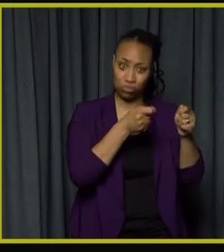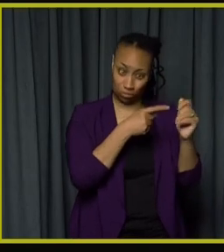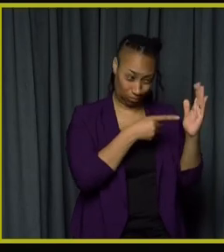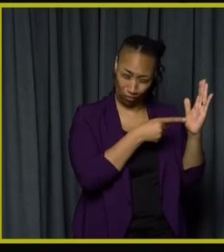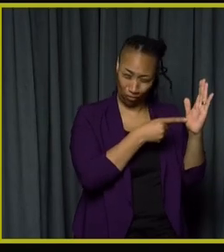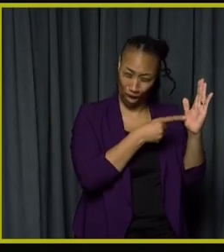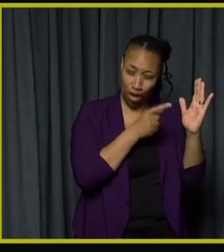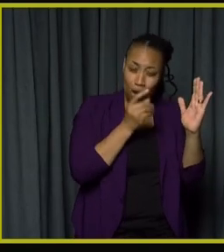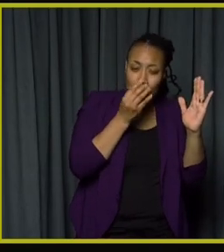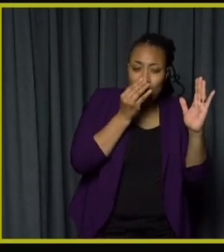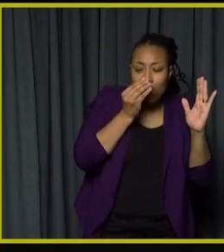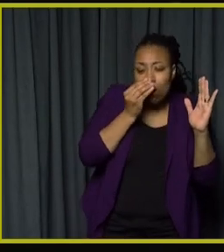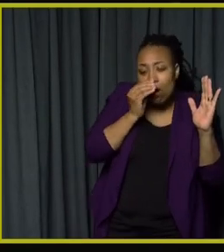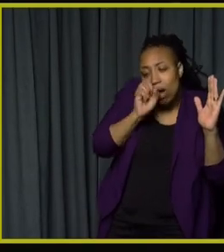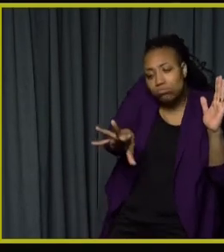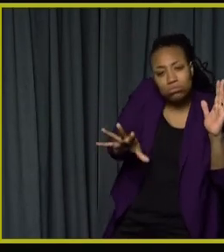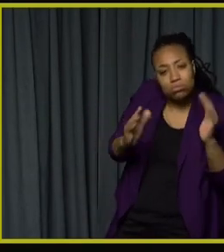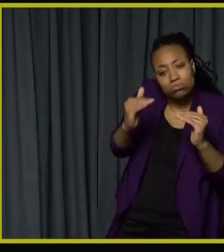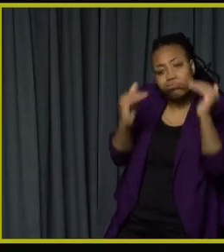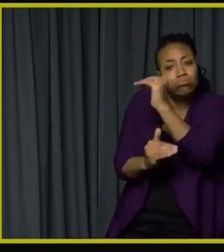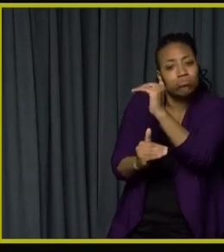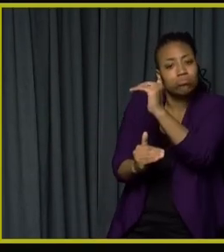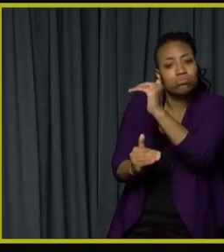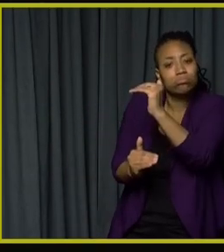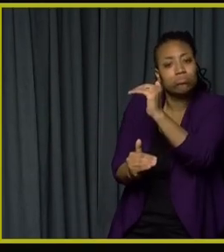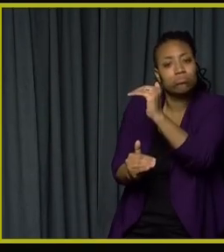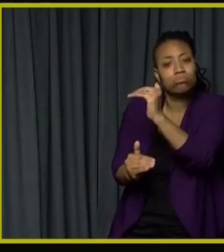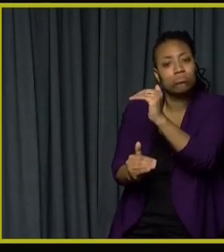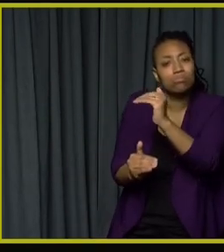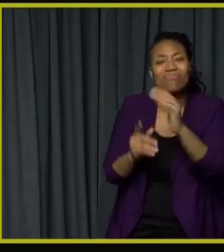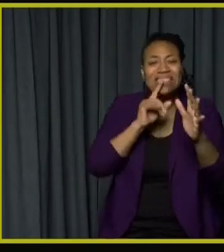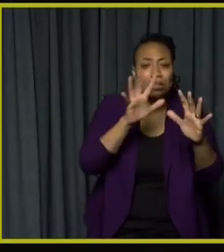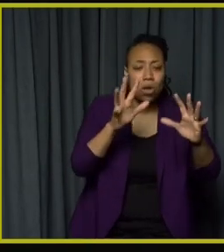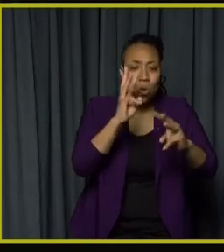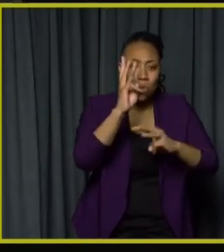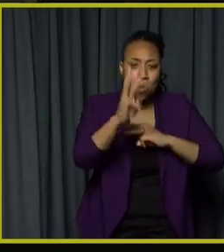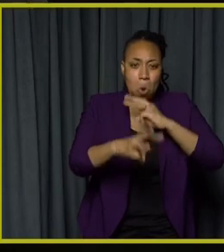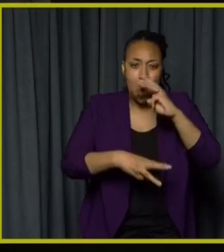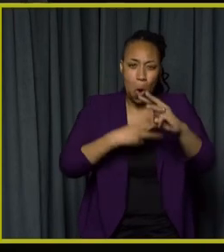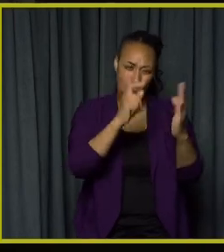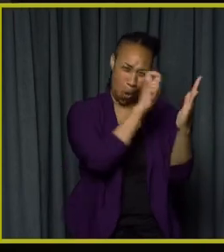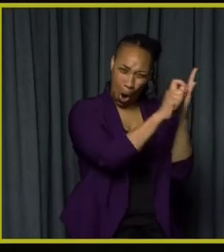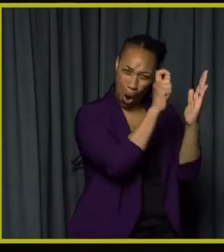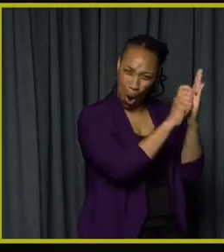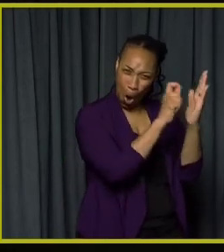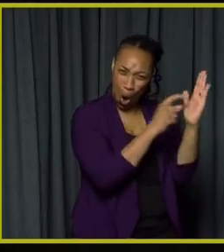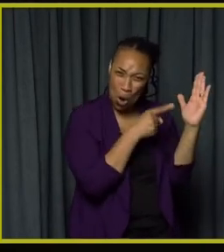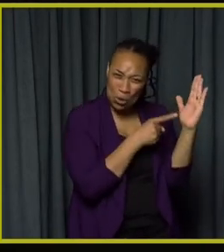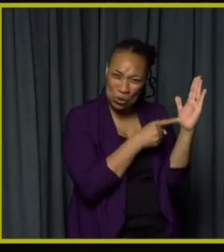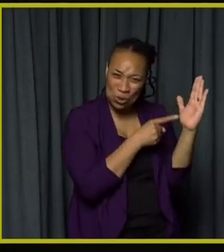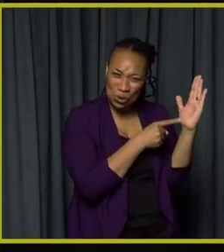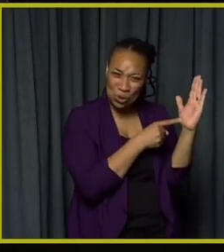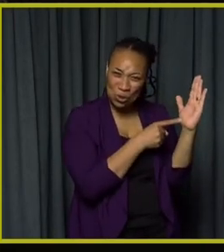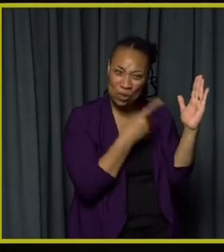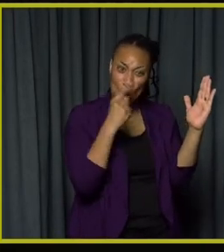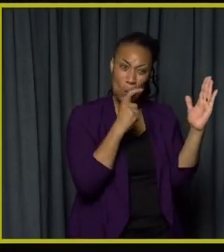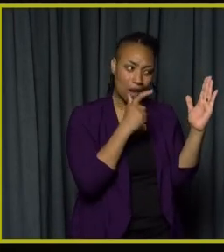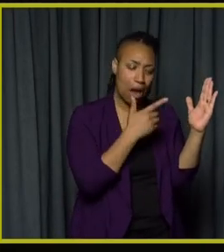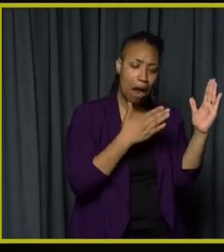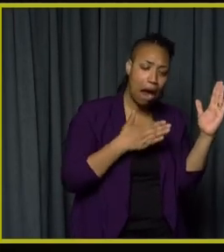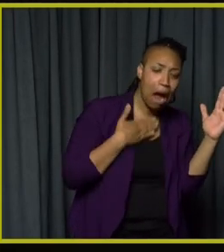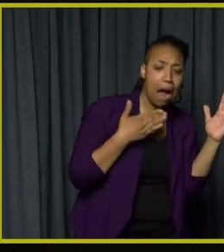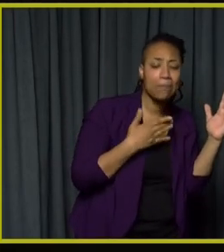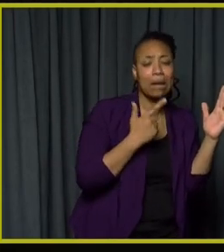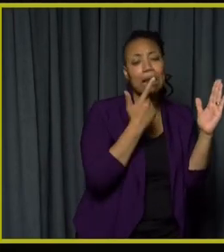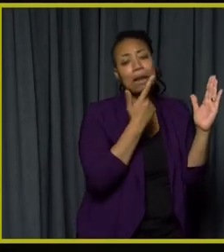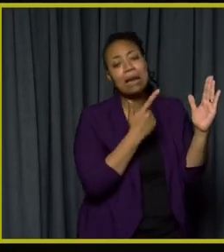universe wrote in a repeal clause, because it goes on to say, to secure these rights, governments are instituted